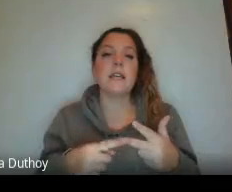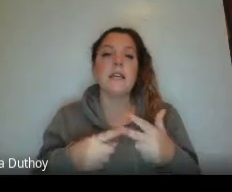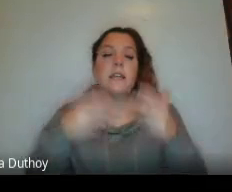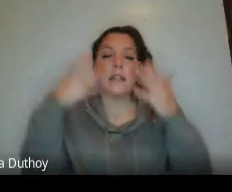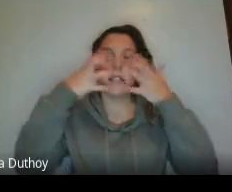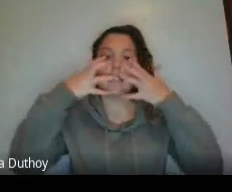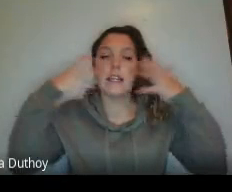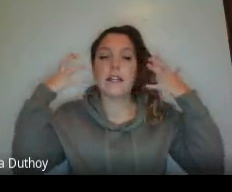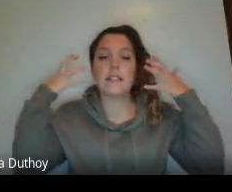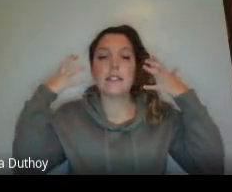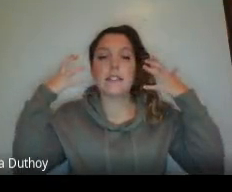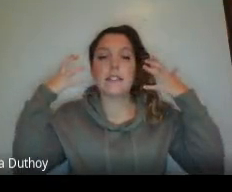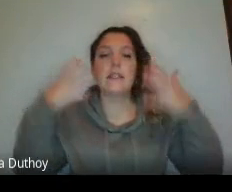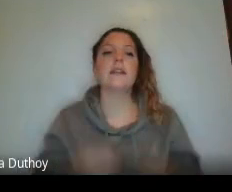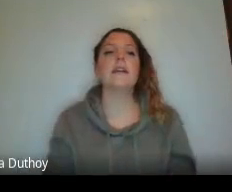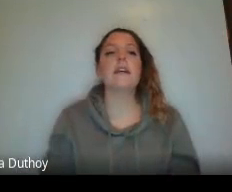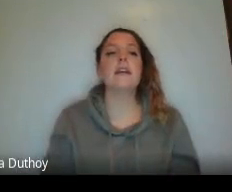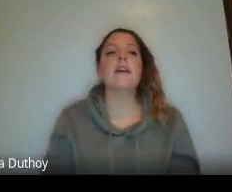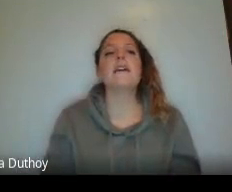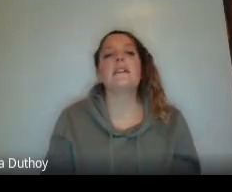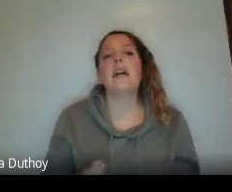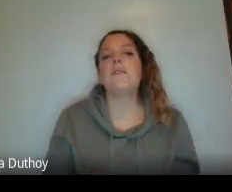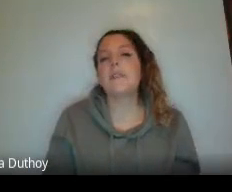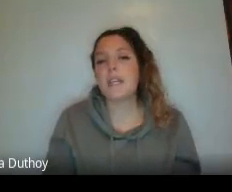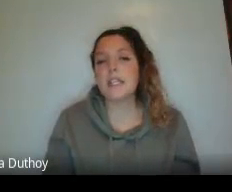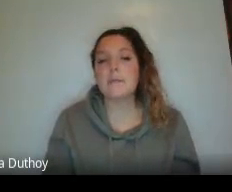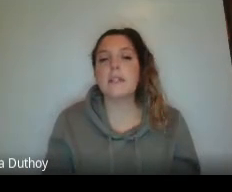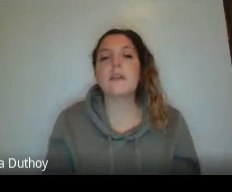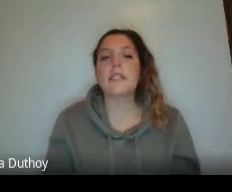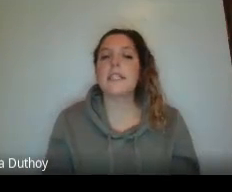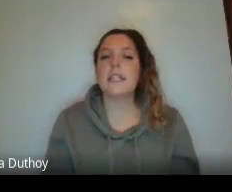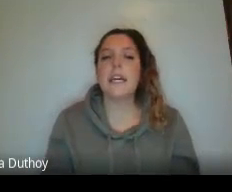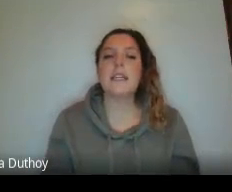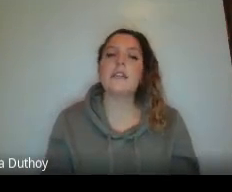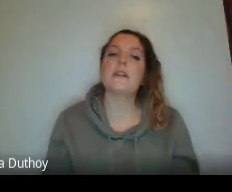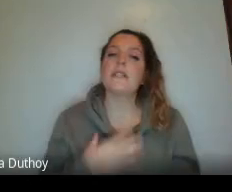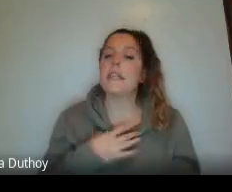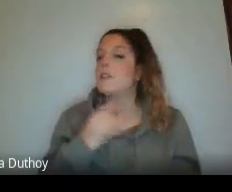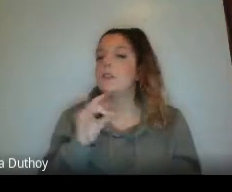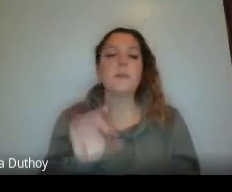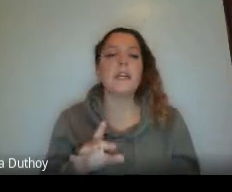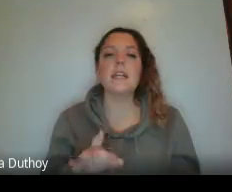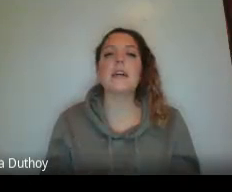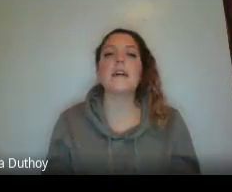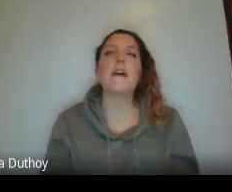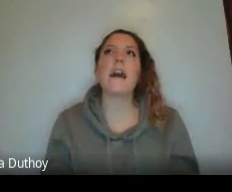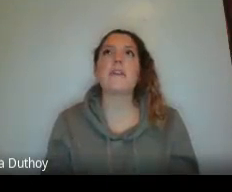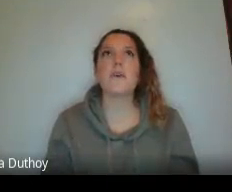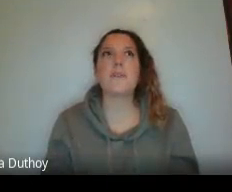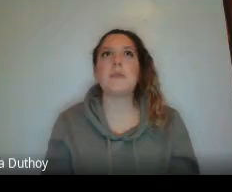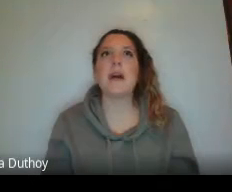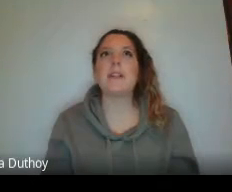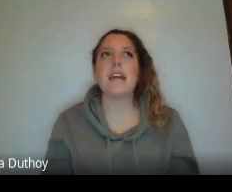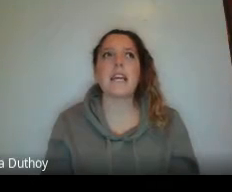like tigers. Now for the next one, we're listing again, and you're going to say don't like.